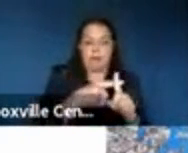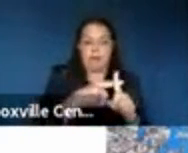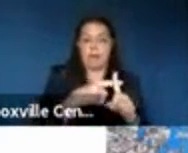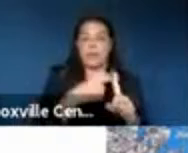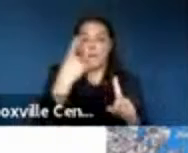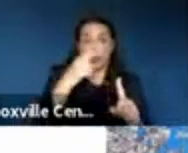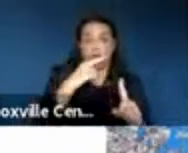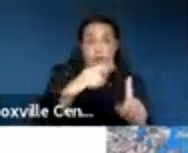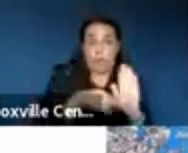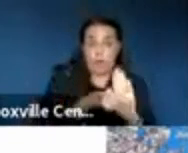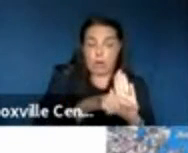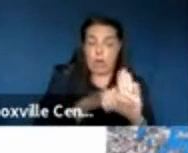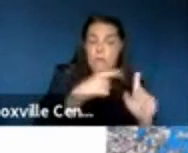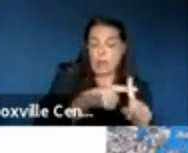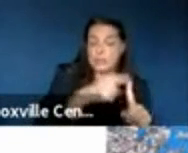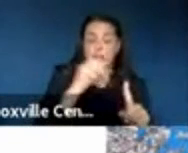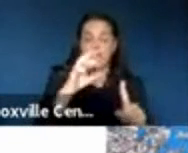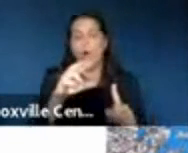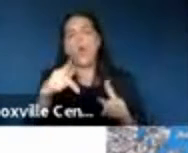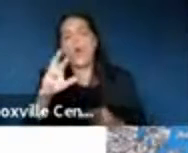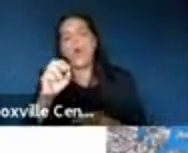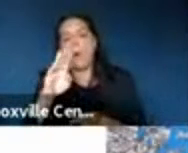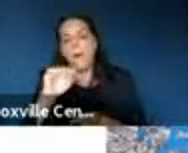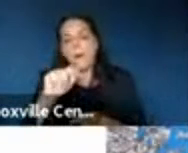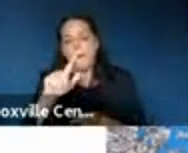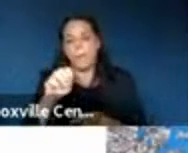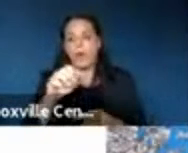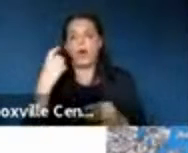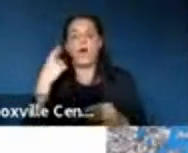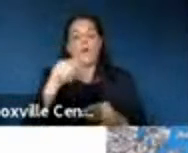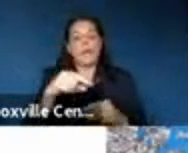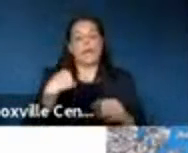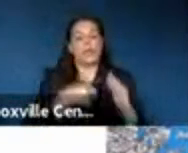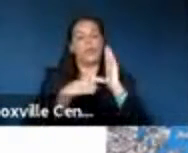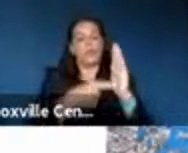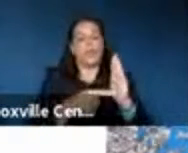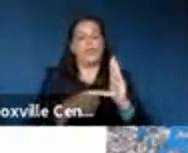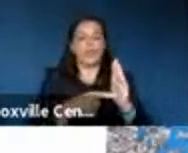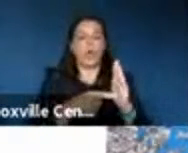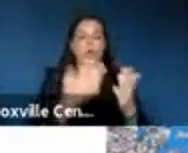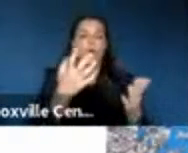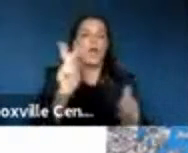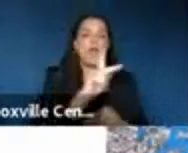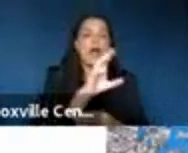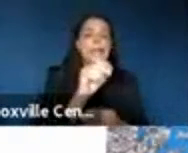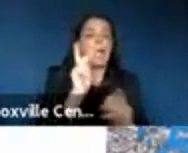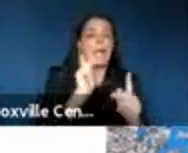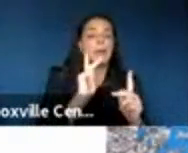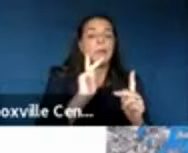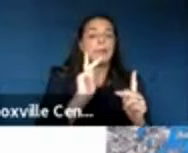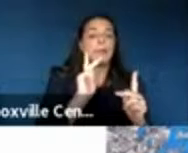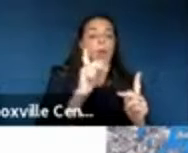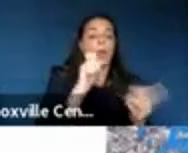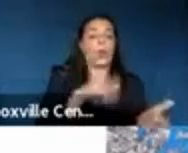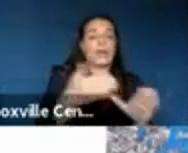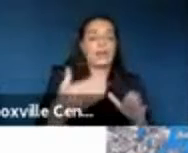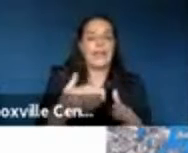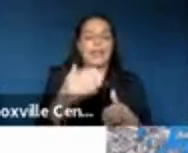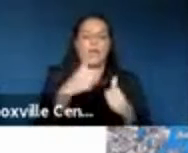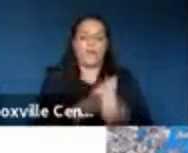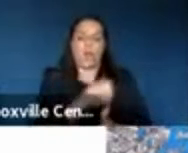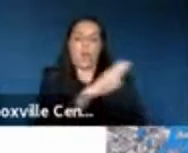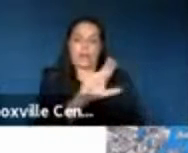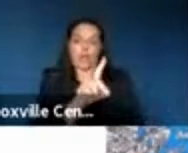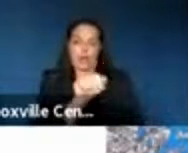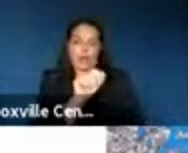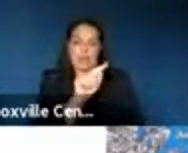For this benchmark, we use a graph that shows the reported deaths of Knox County residents by their date of death. This benchmark is